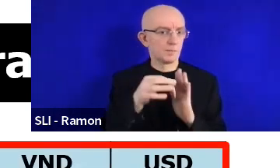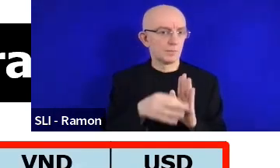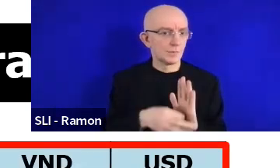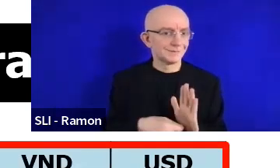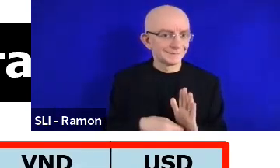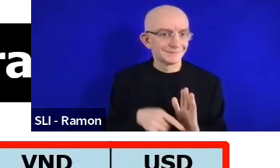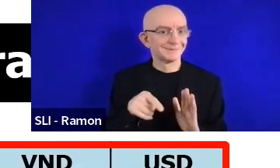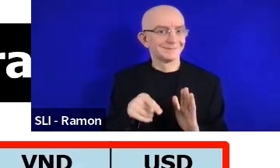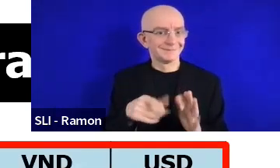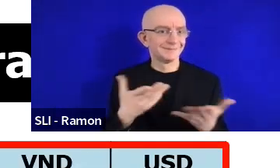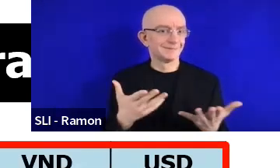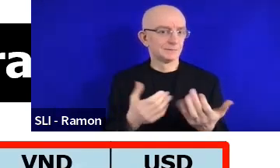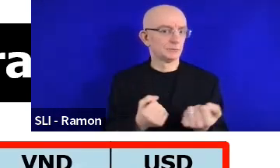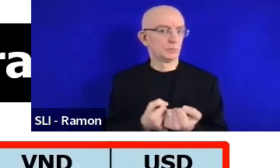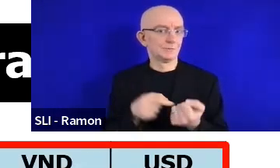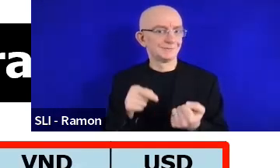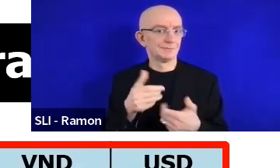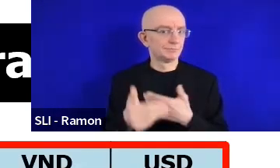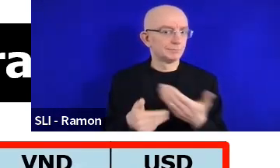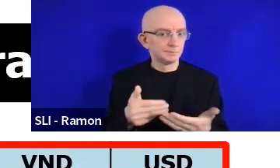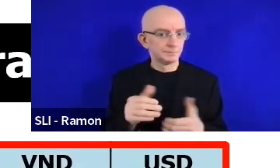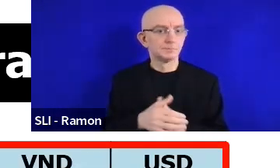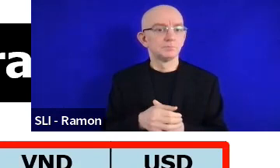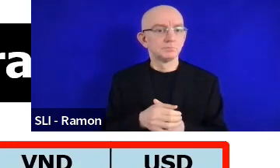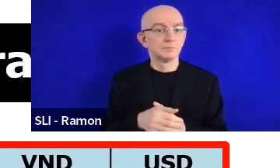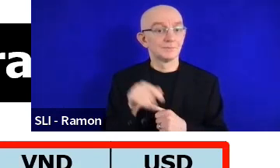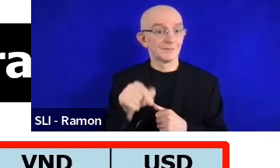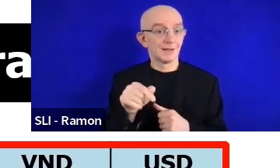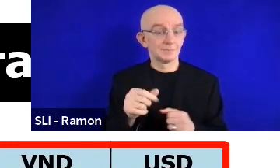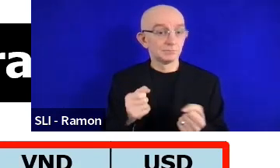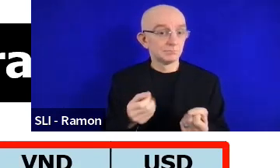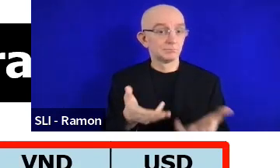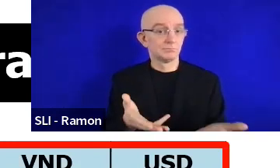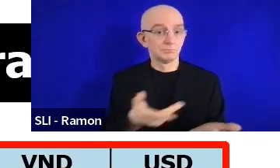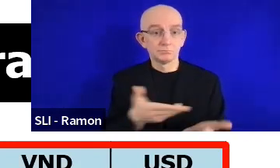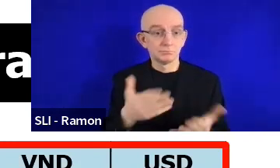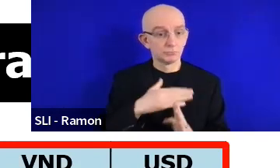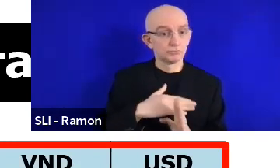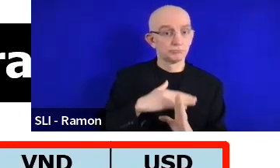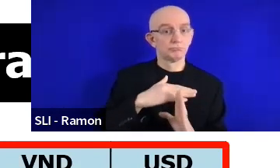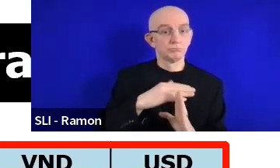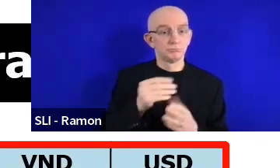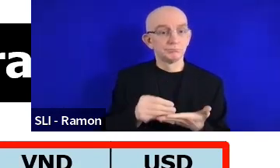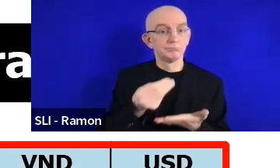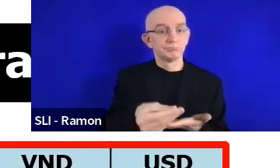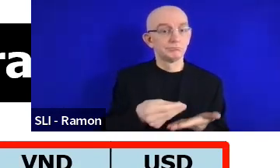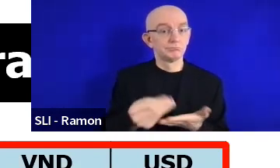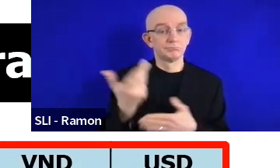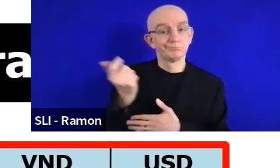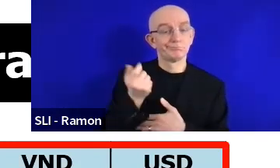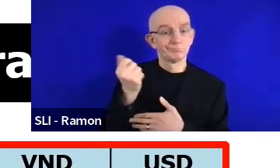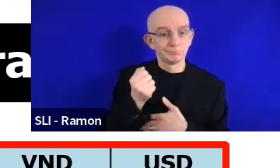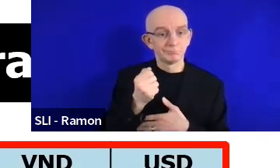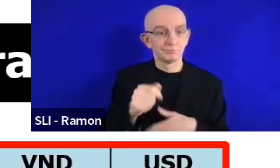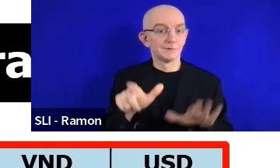$15.73 for people who are from 75 to 79 years old with living in disadvantaged areas and poor and near